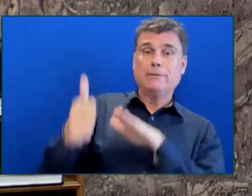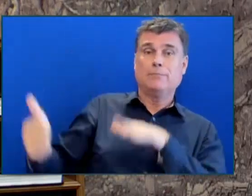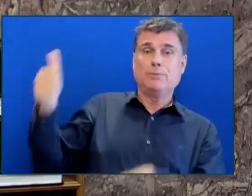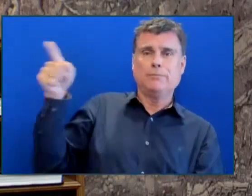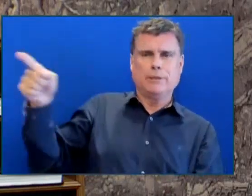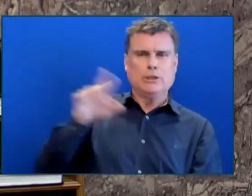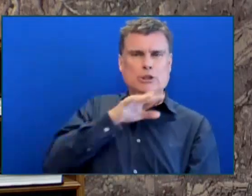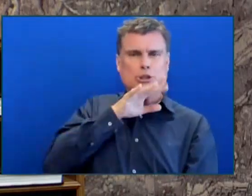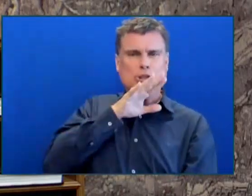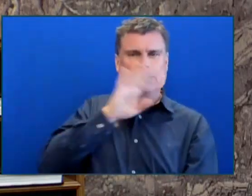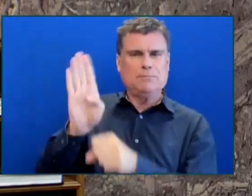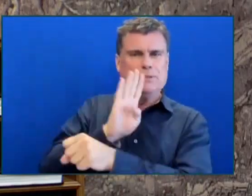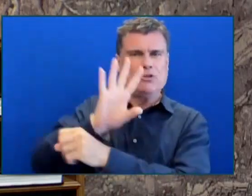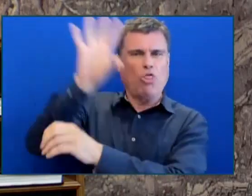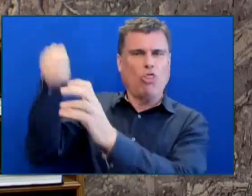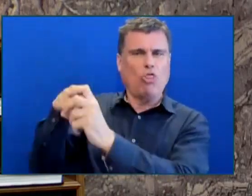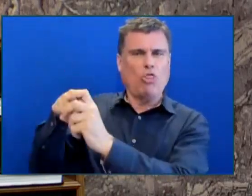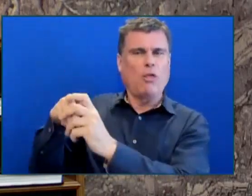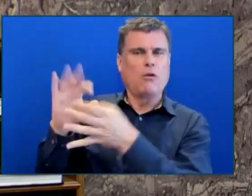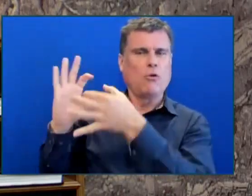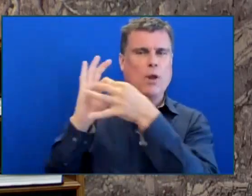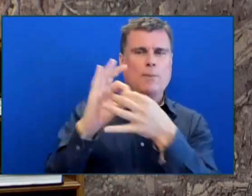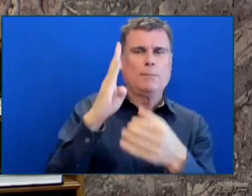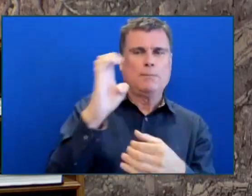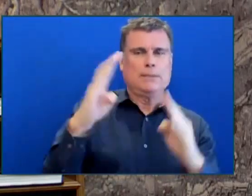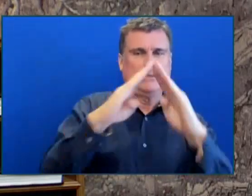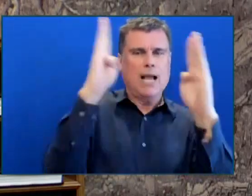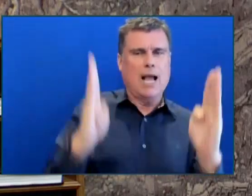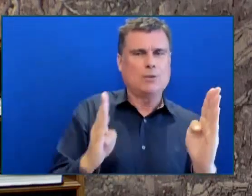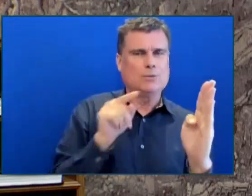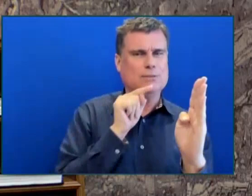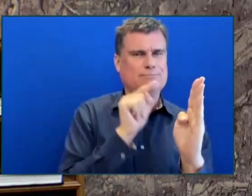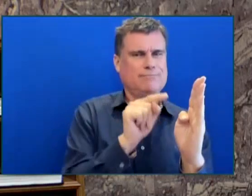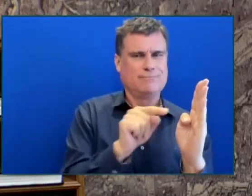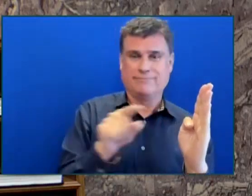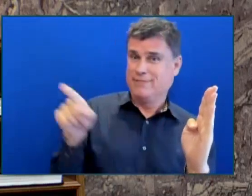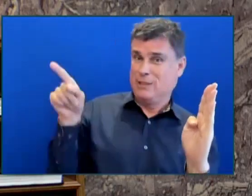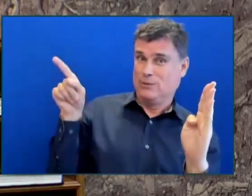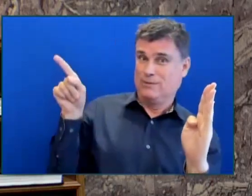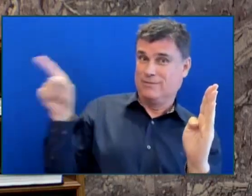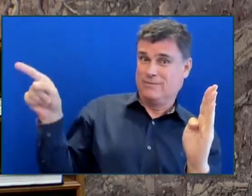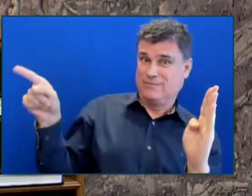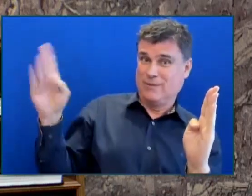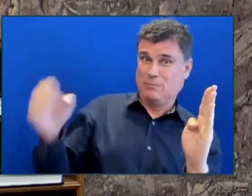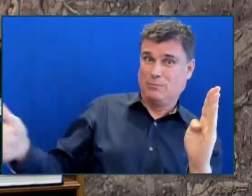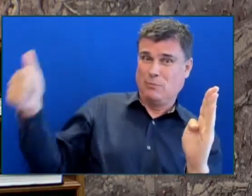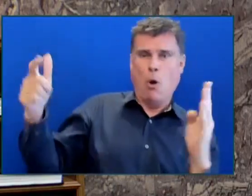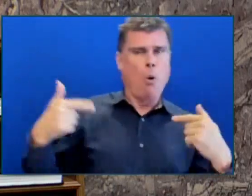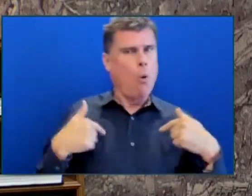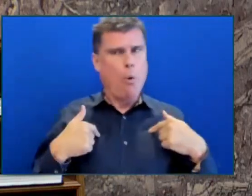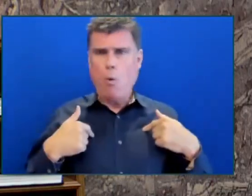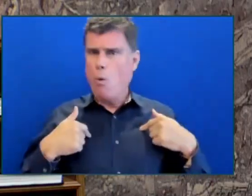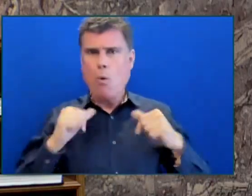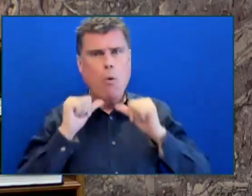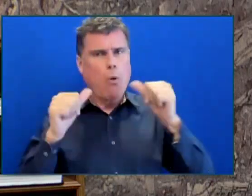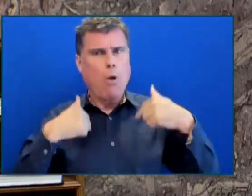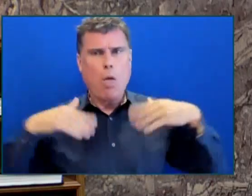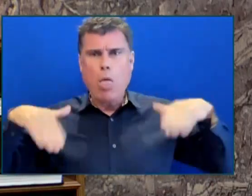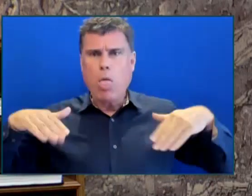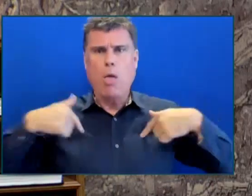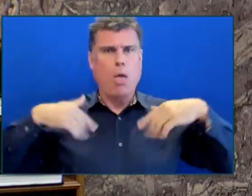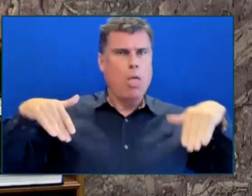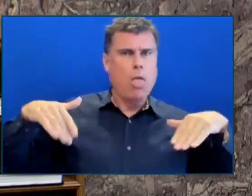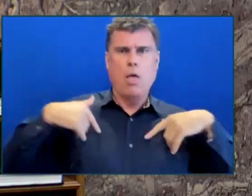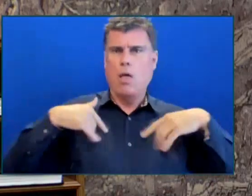him during Premier's estimates, this Premier fervently denied the existence of a third Ernst & Young report. His